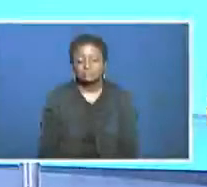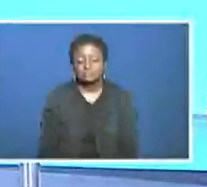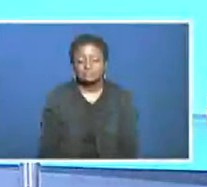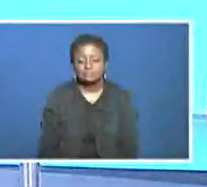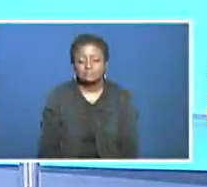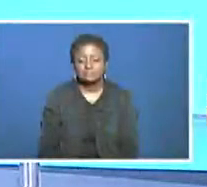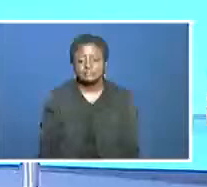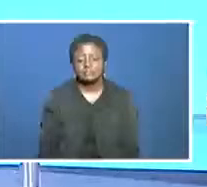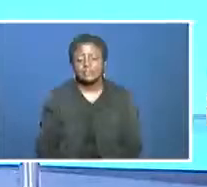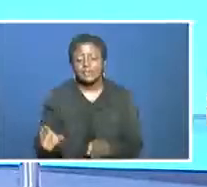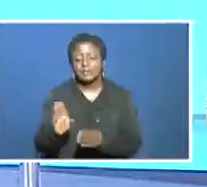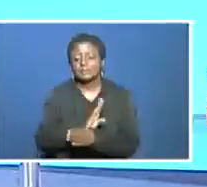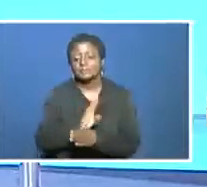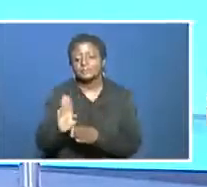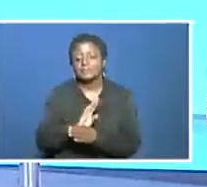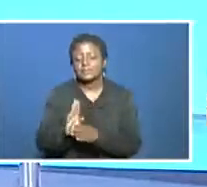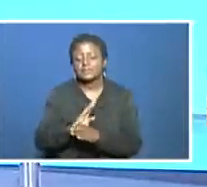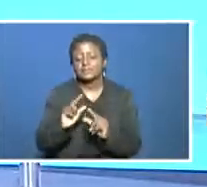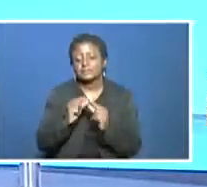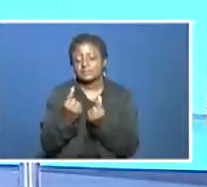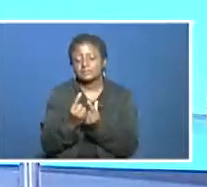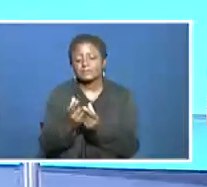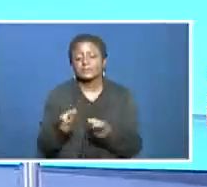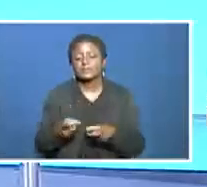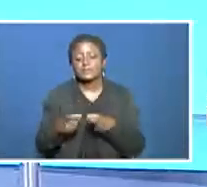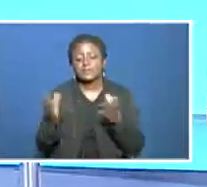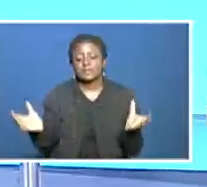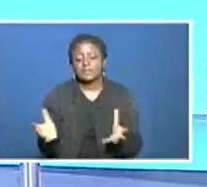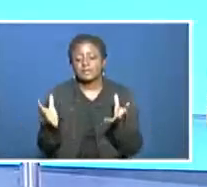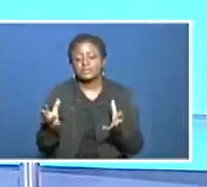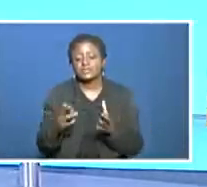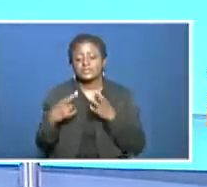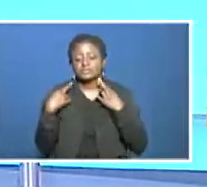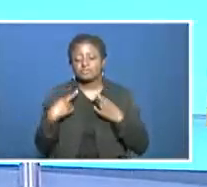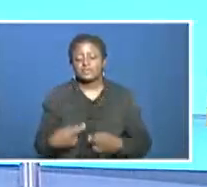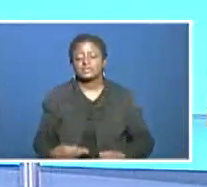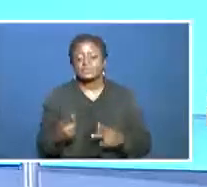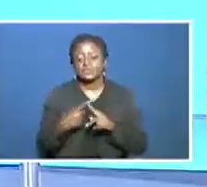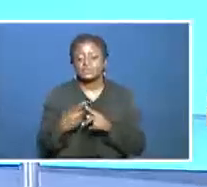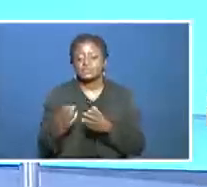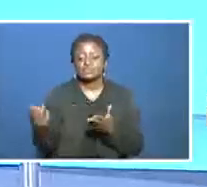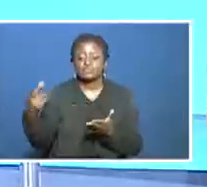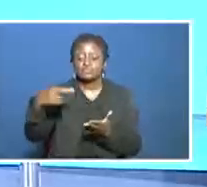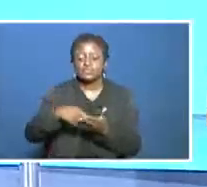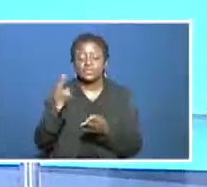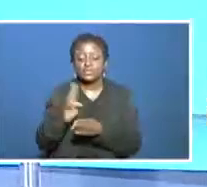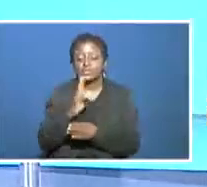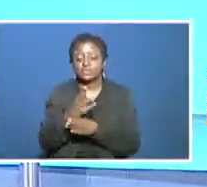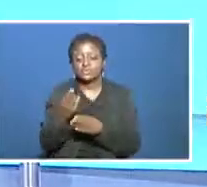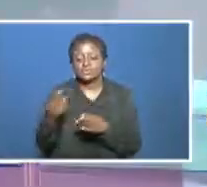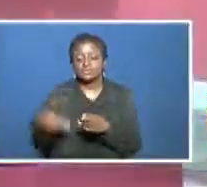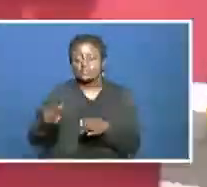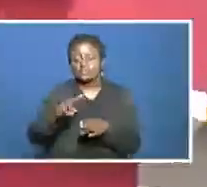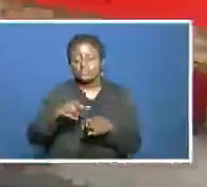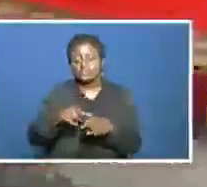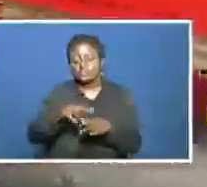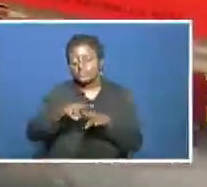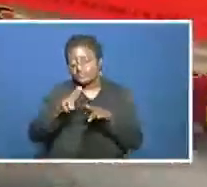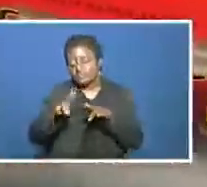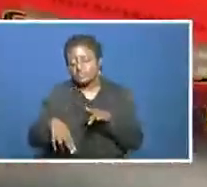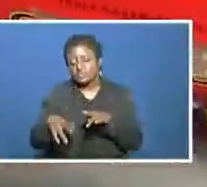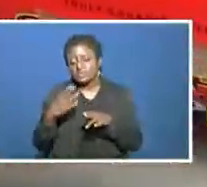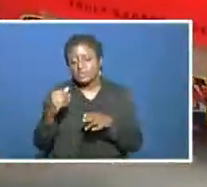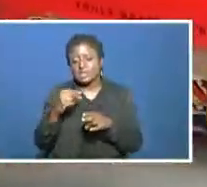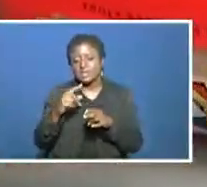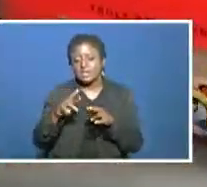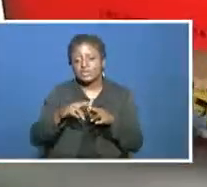A corporate entity encouraging residents to reuse, reduce, and recycle. Bahamian Brewery, the makers of beverages